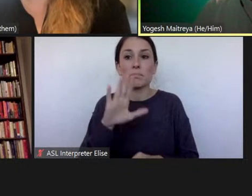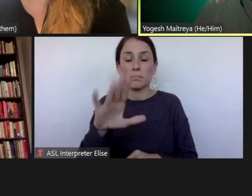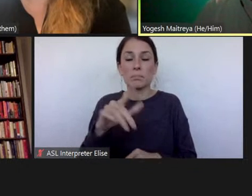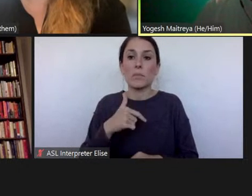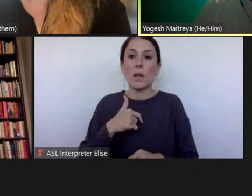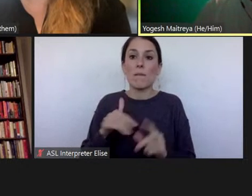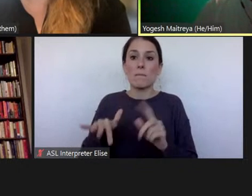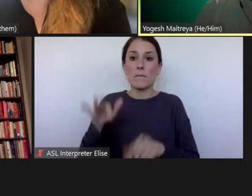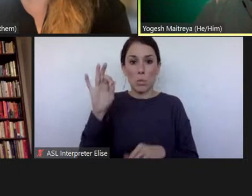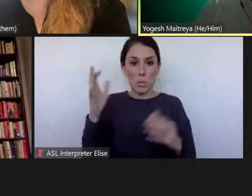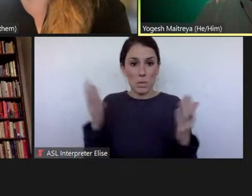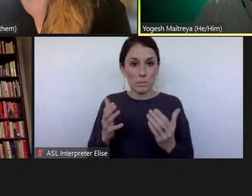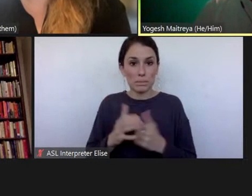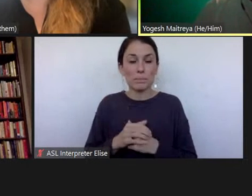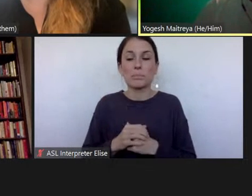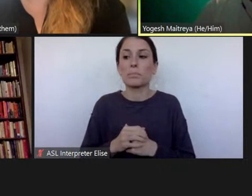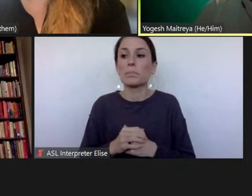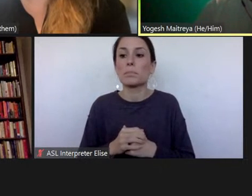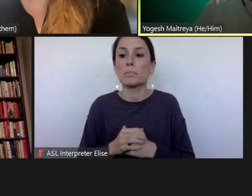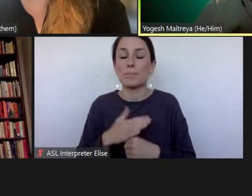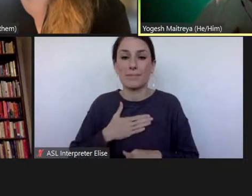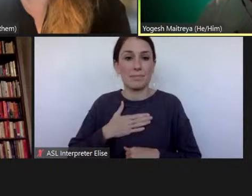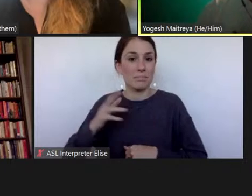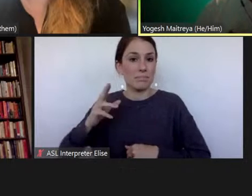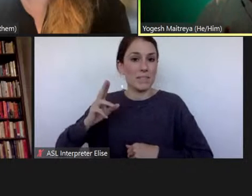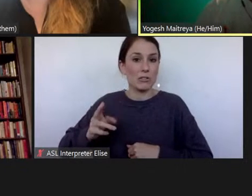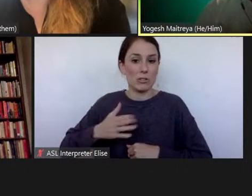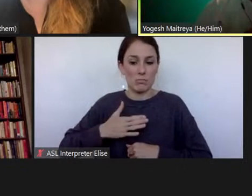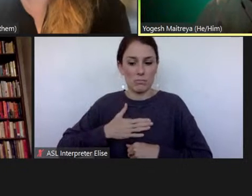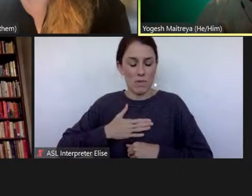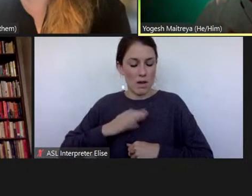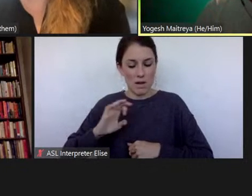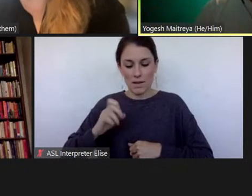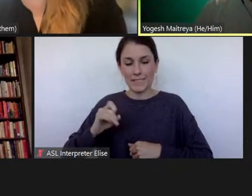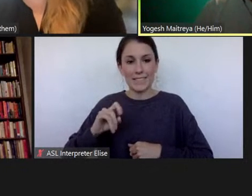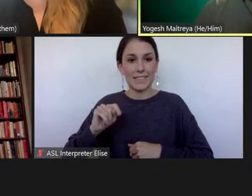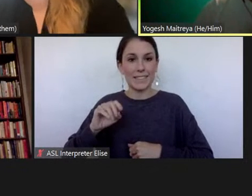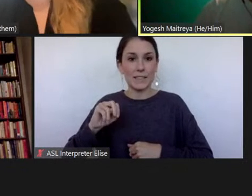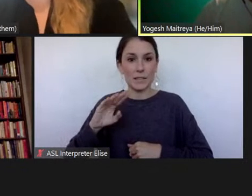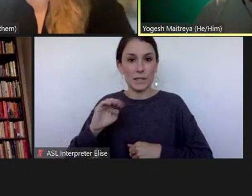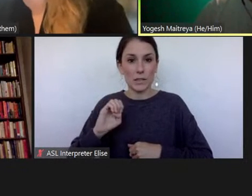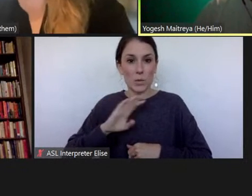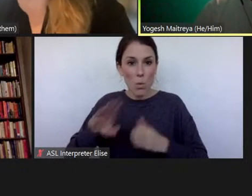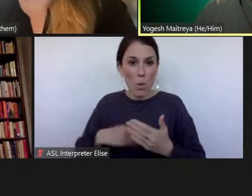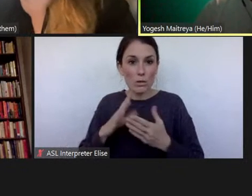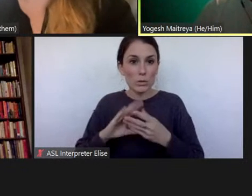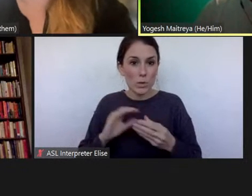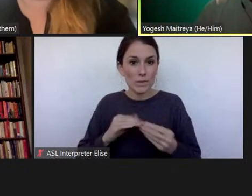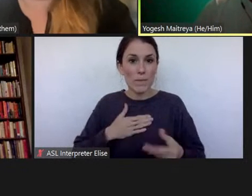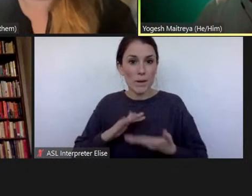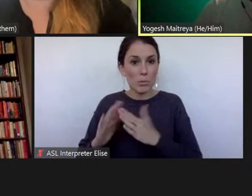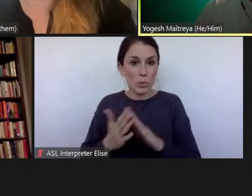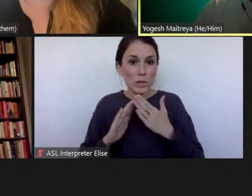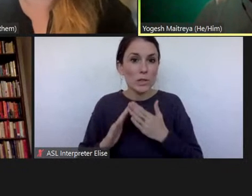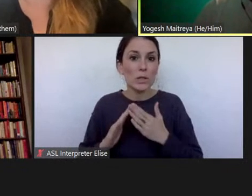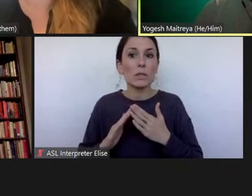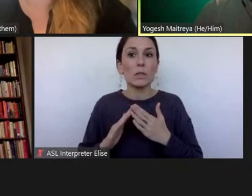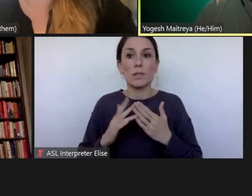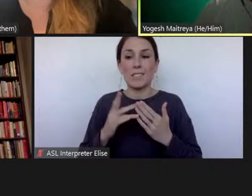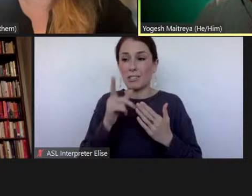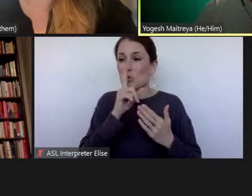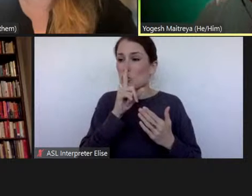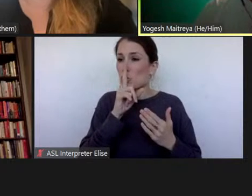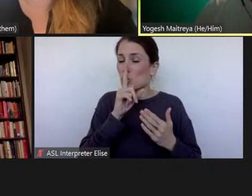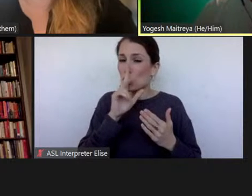that my history, my existence, or the stories of my communities have